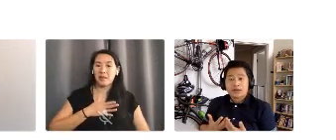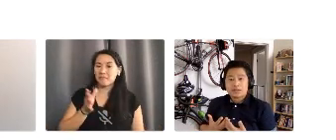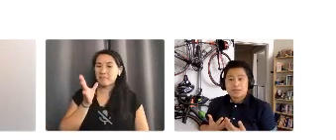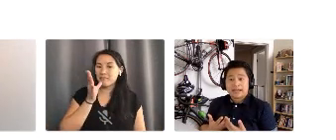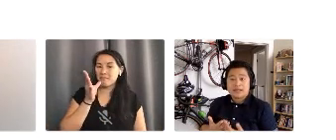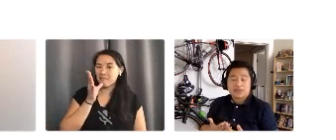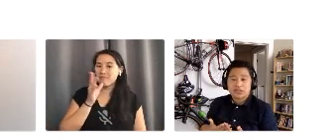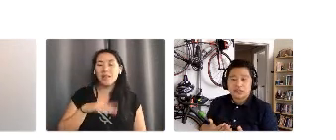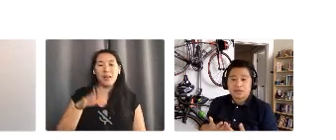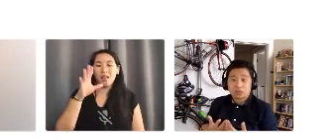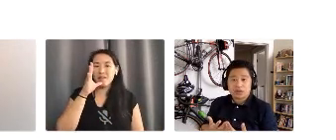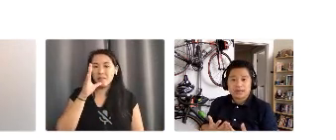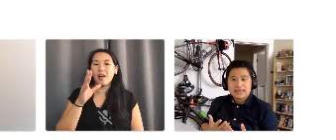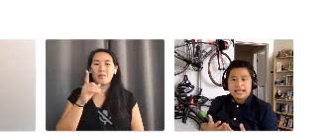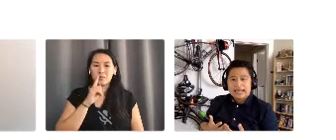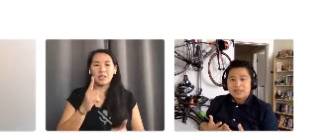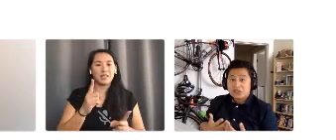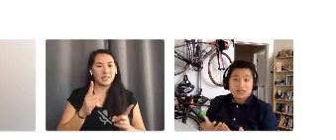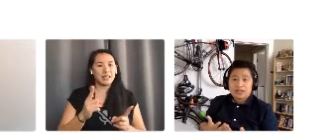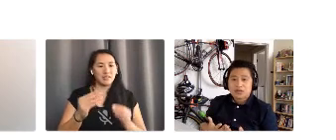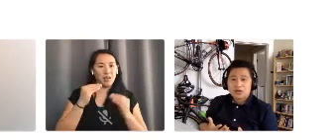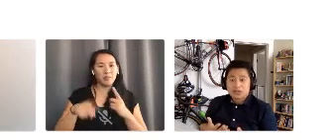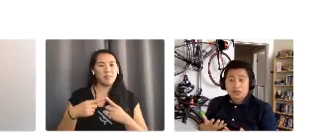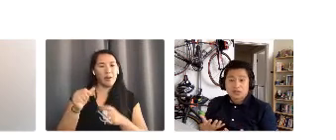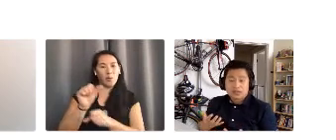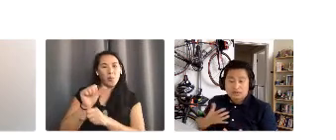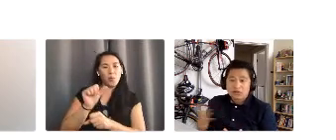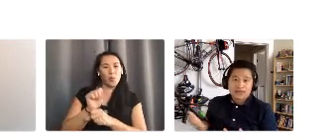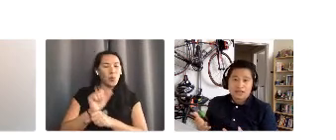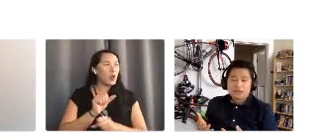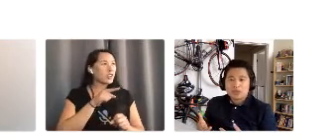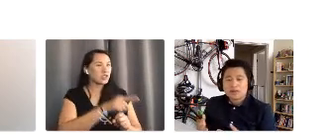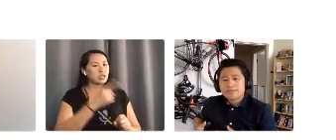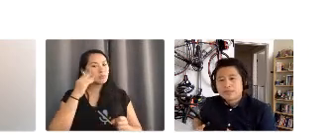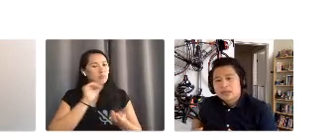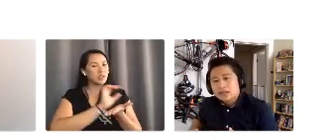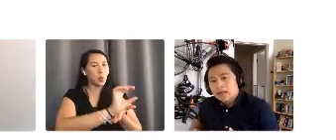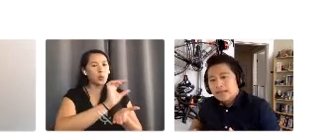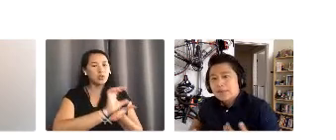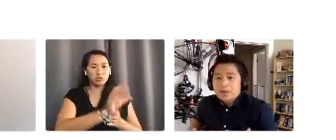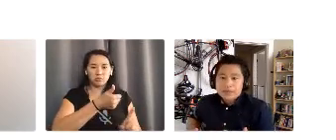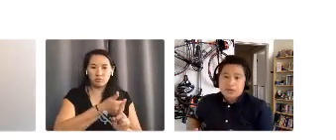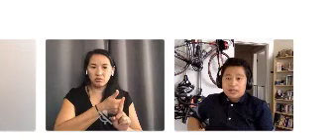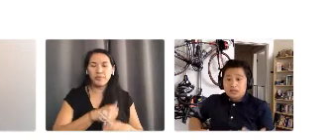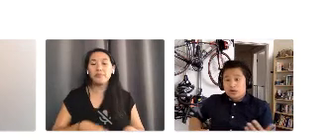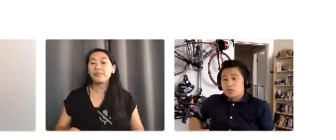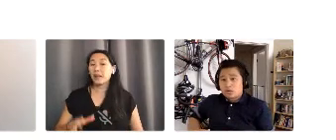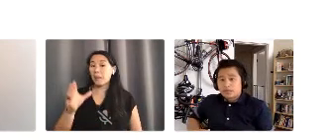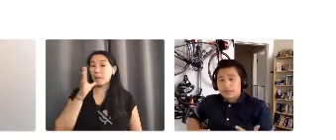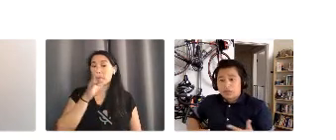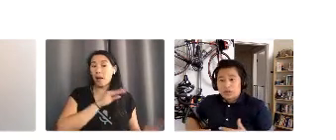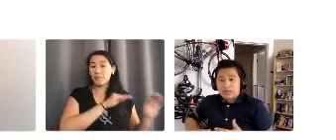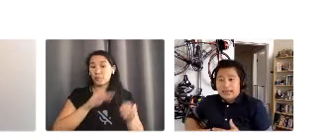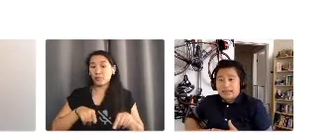person that framed up my definition of work. And she's faced her own exclusion in her lifetime as well. Now, my mom immigrated during the